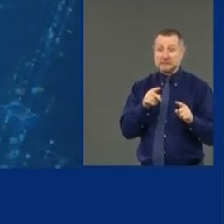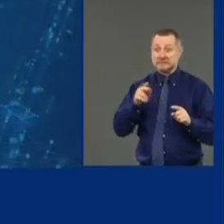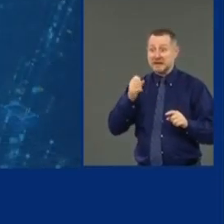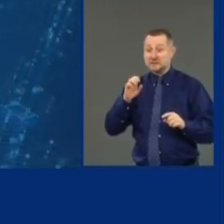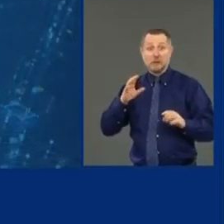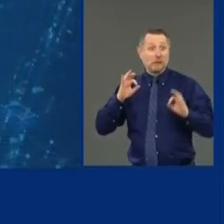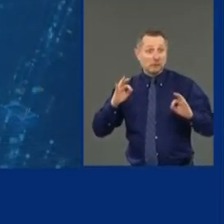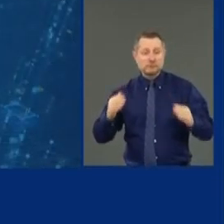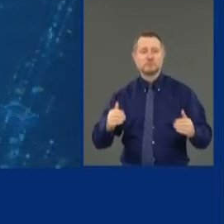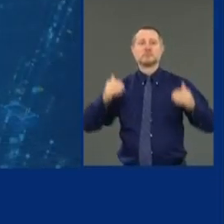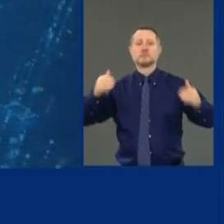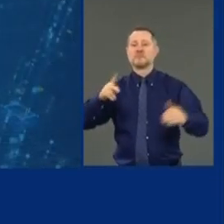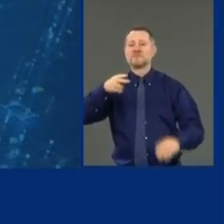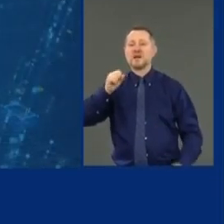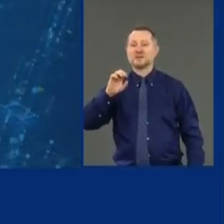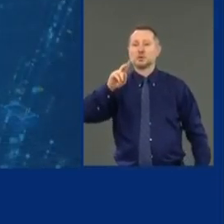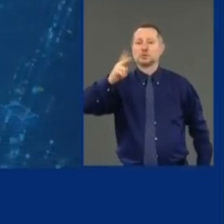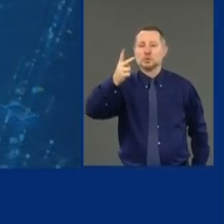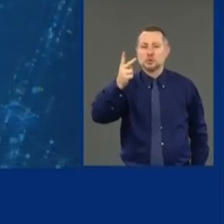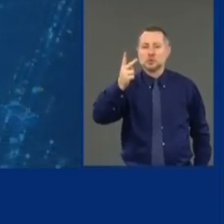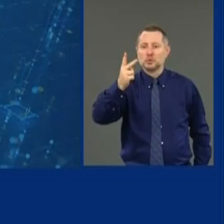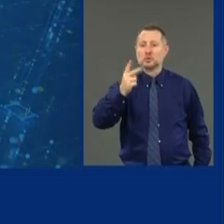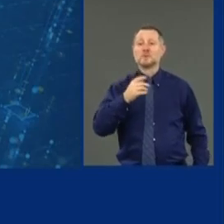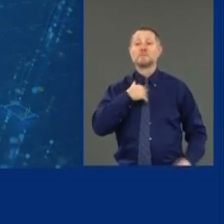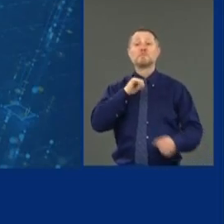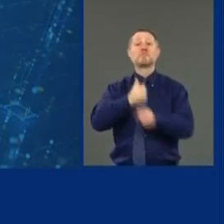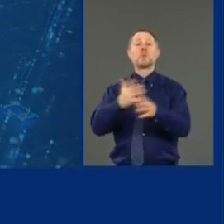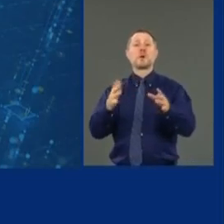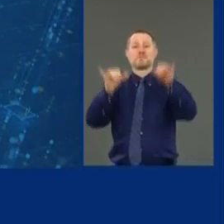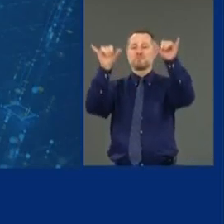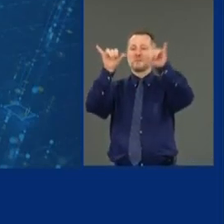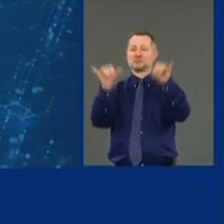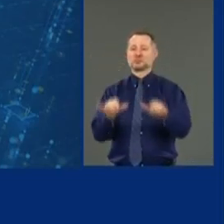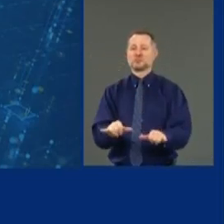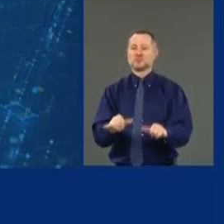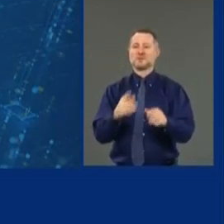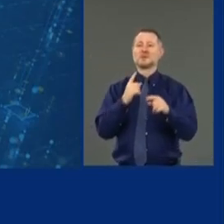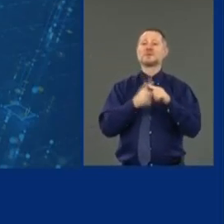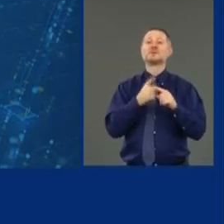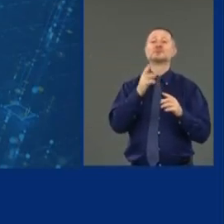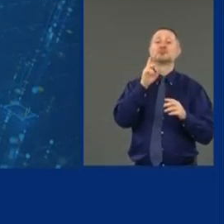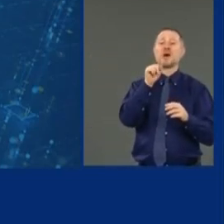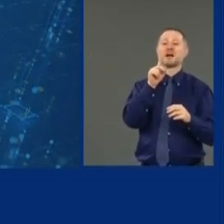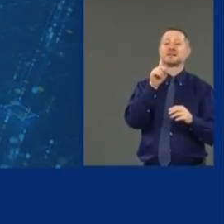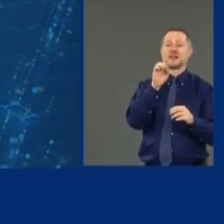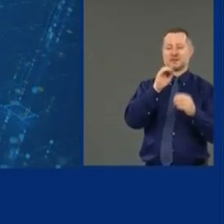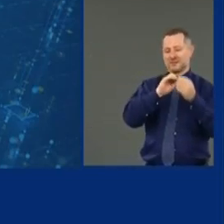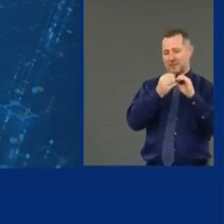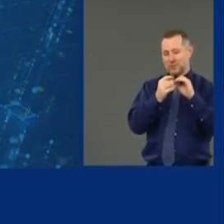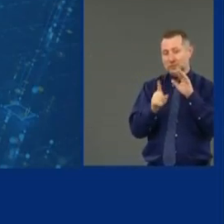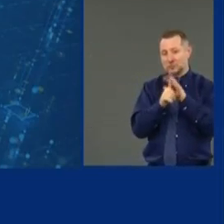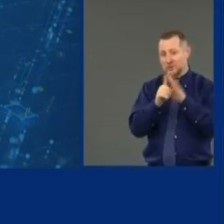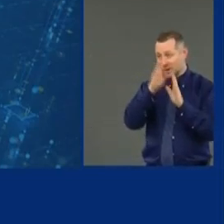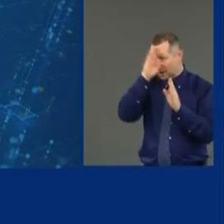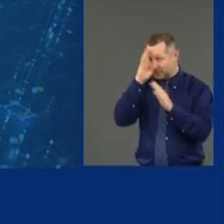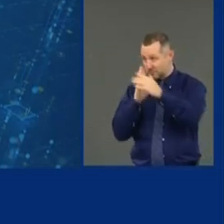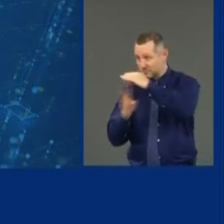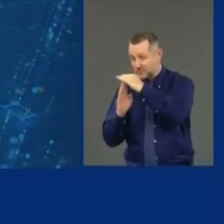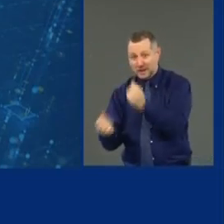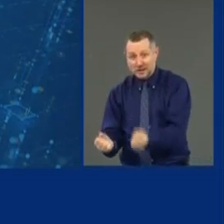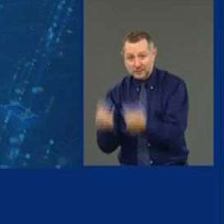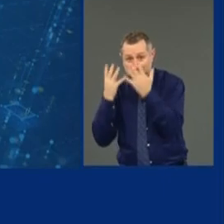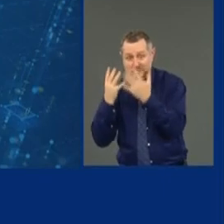it is about the metrics. It is about rate of hospitalization, number of hospital beds, number of ICU beds,